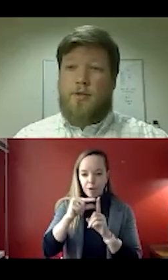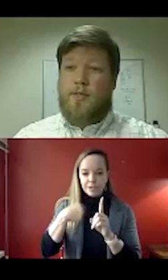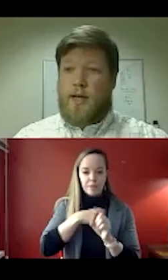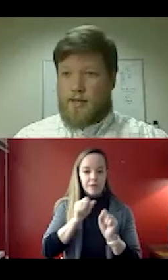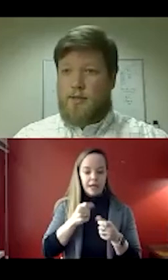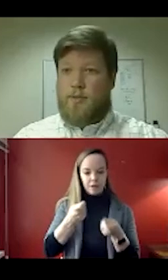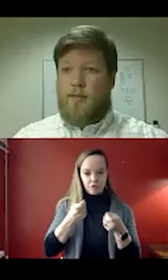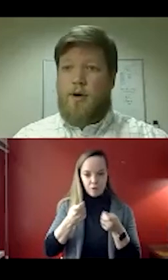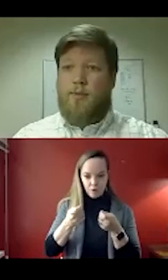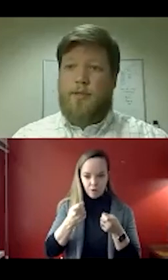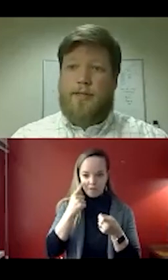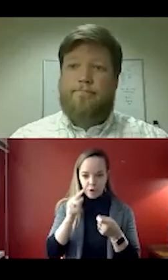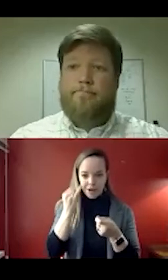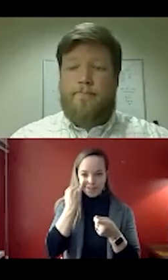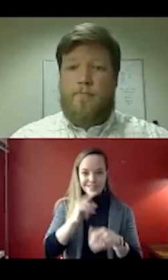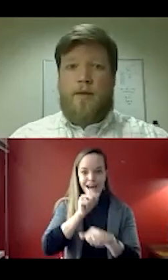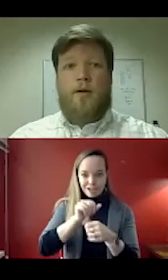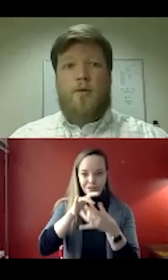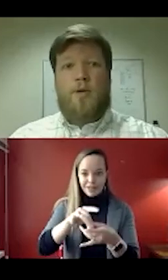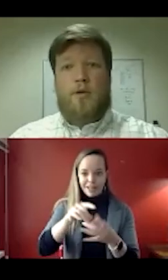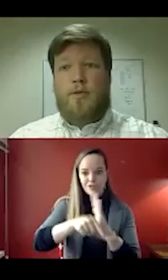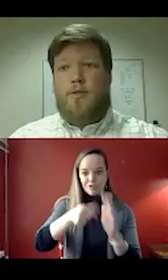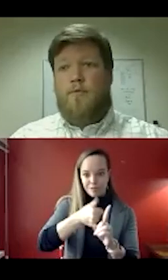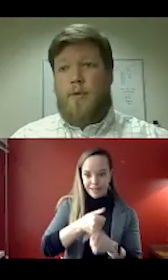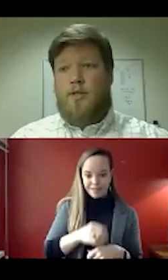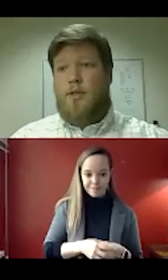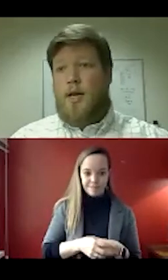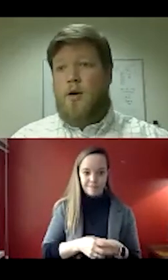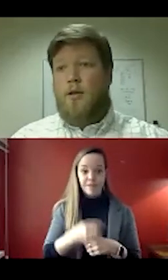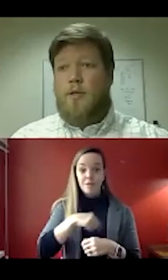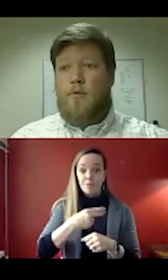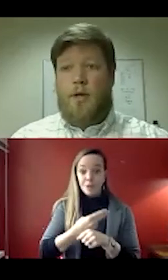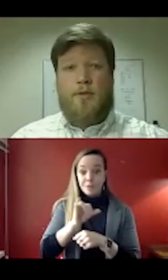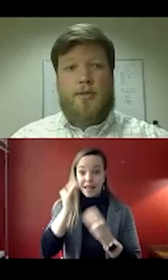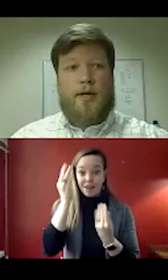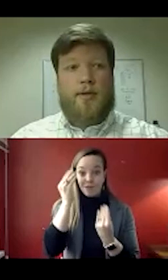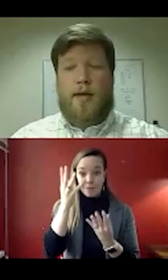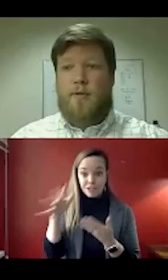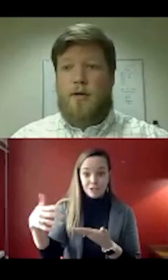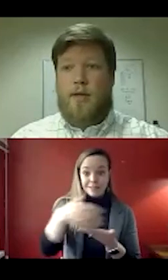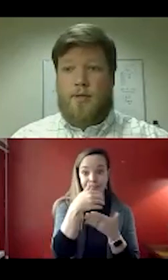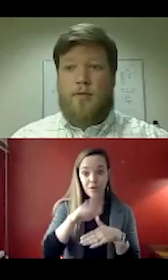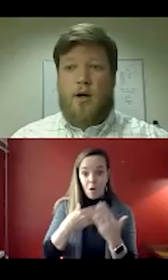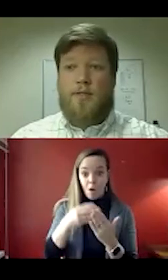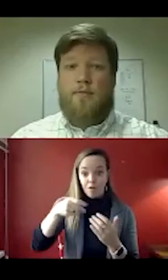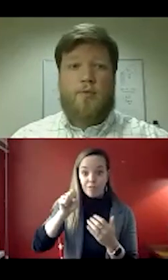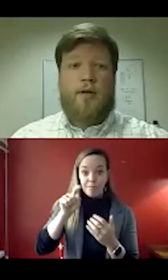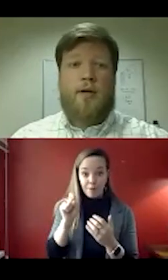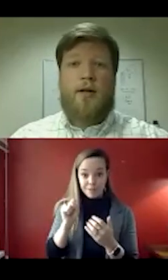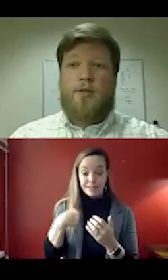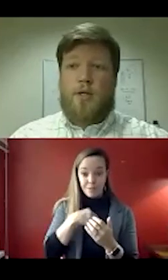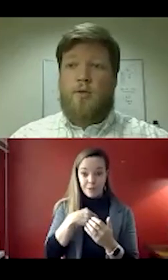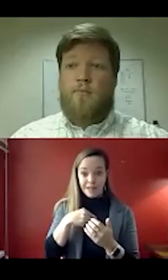related to suicide, at least with some probability. We use this information to take all of the different posts that we harvested from